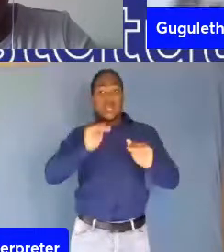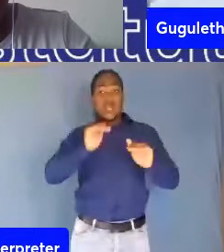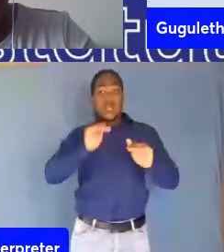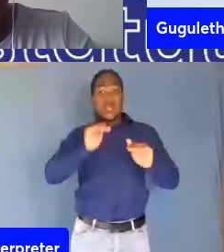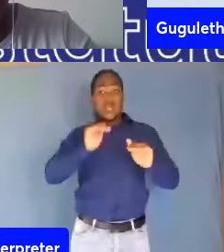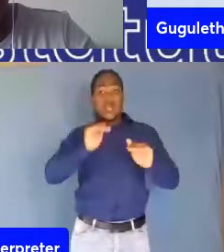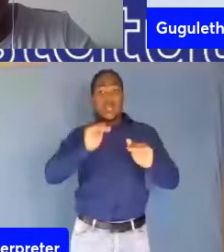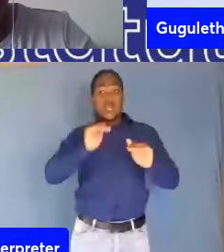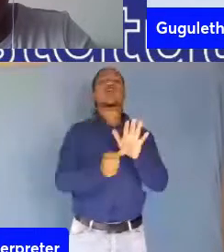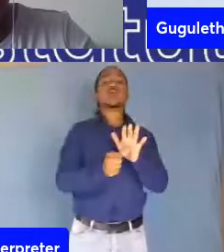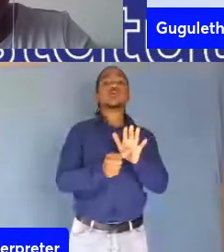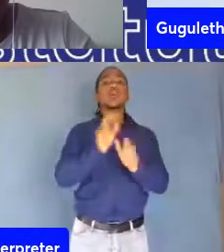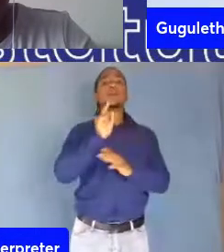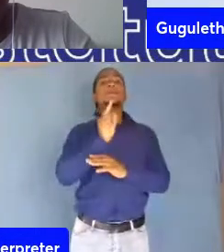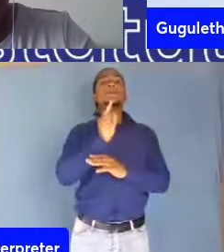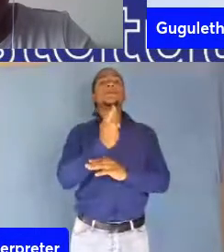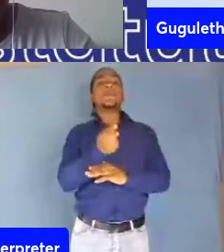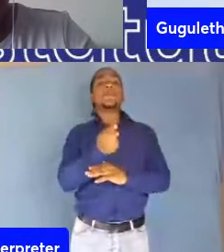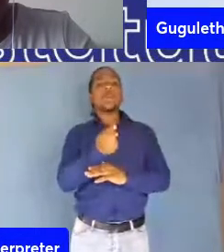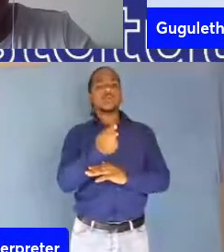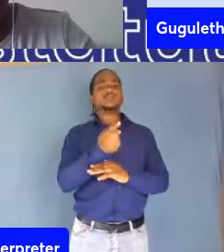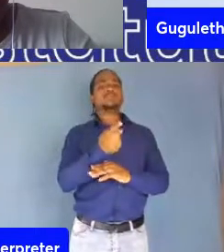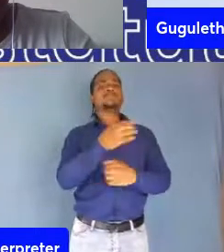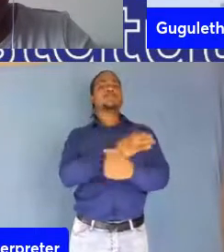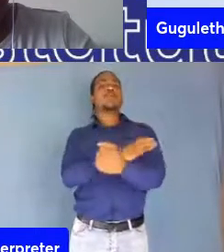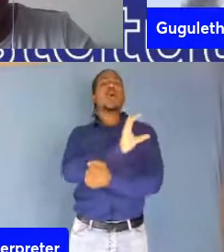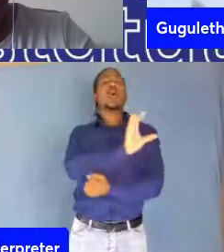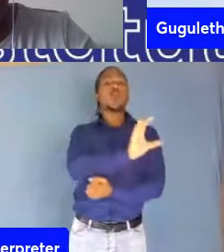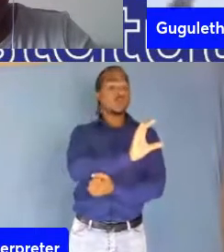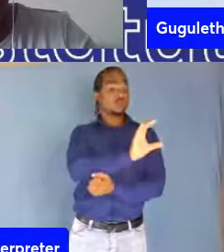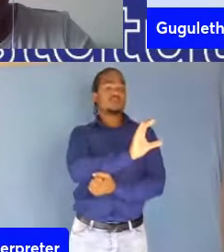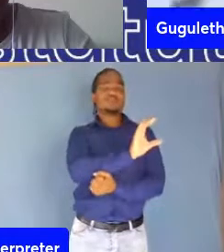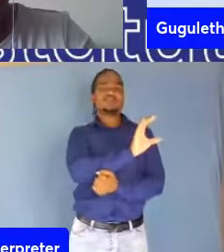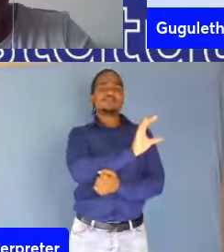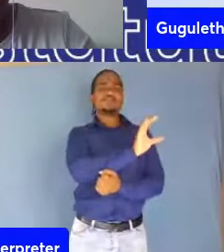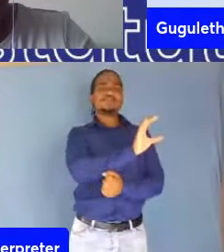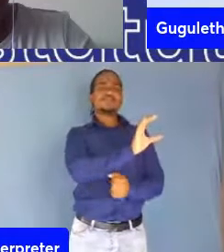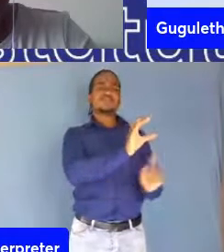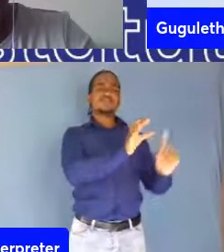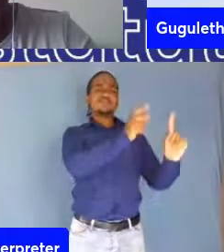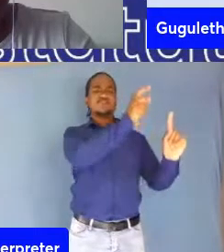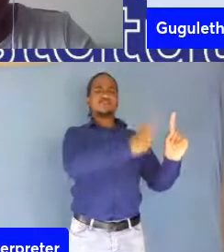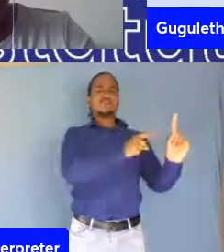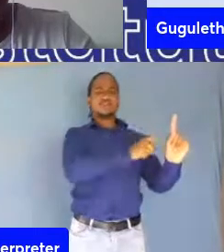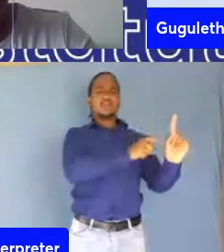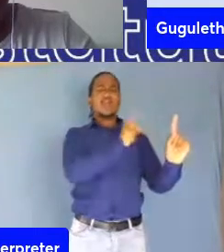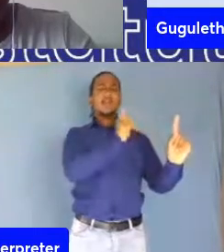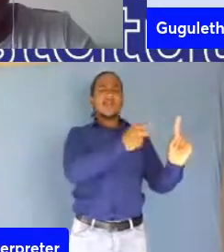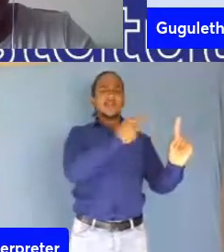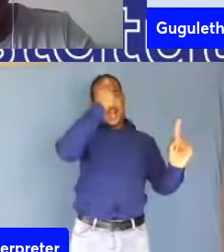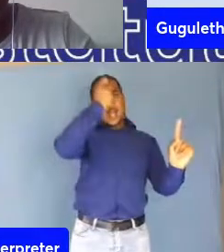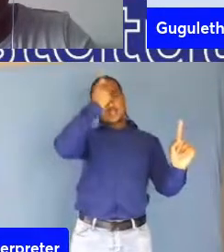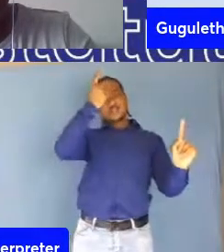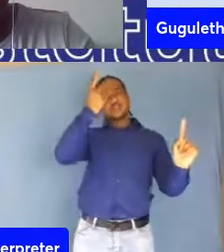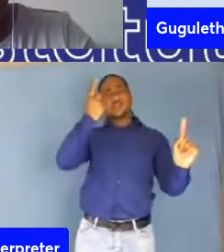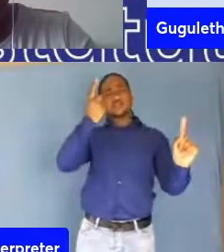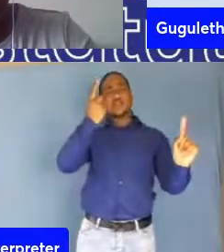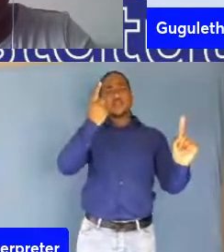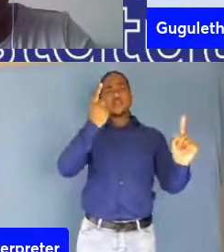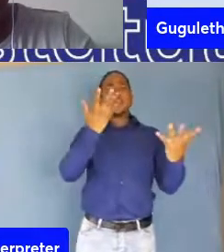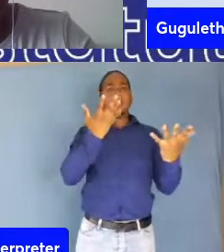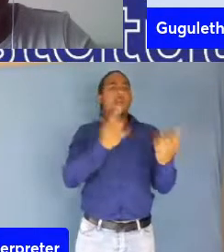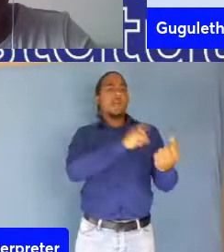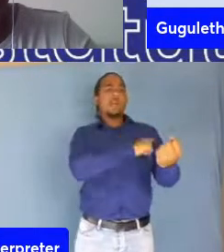better equip this 14-year-old to be in a better position of power if they were to be in the same position